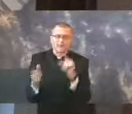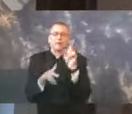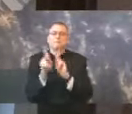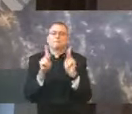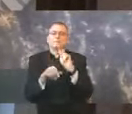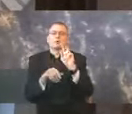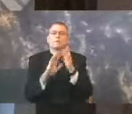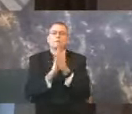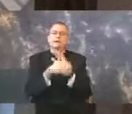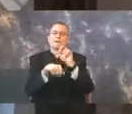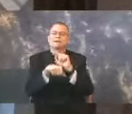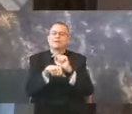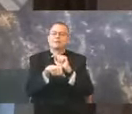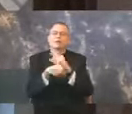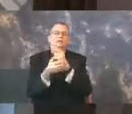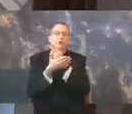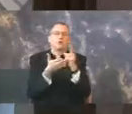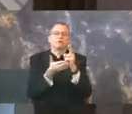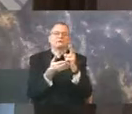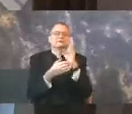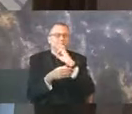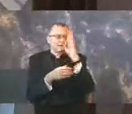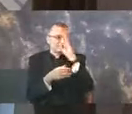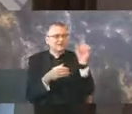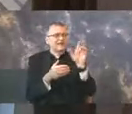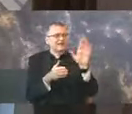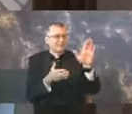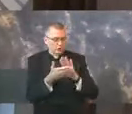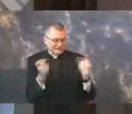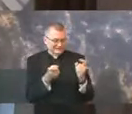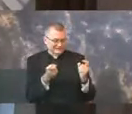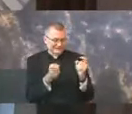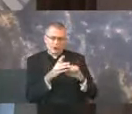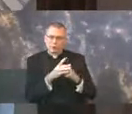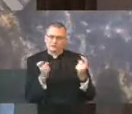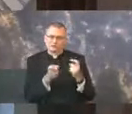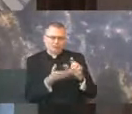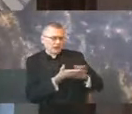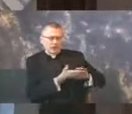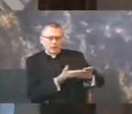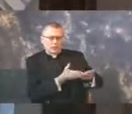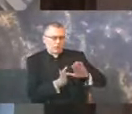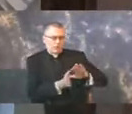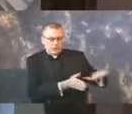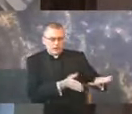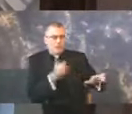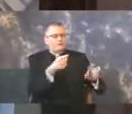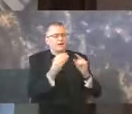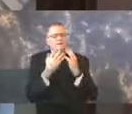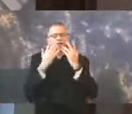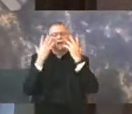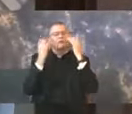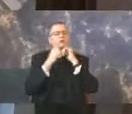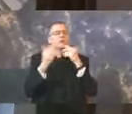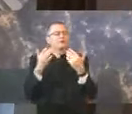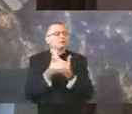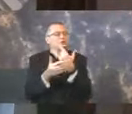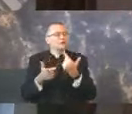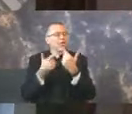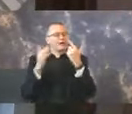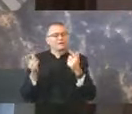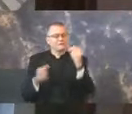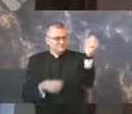through this anointing and by the cleansing of the stain of their first birth be made fragrant with the innocence of a life pleasing to you.